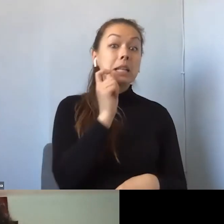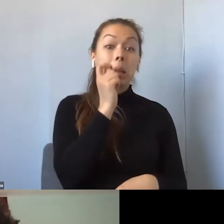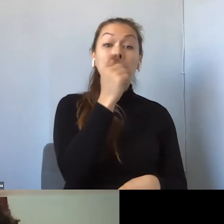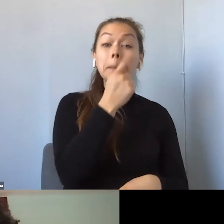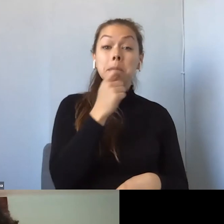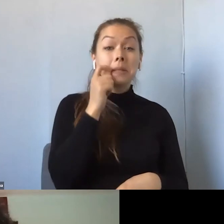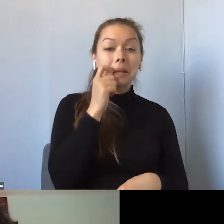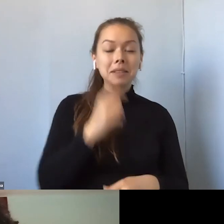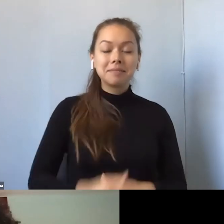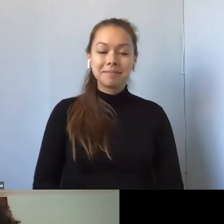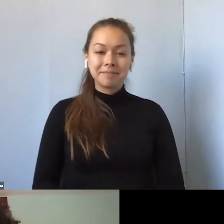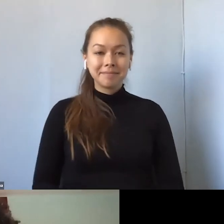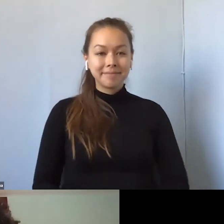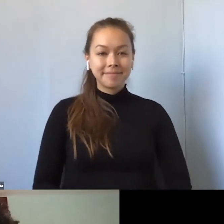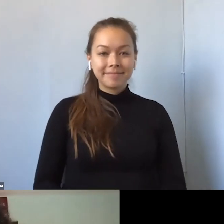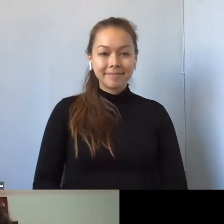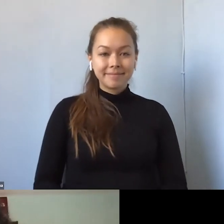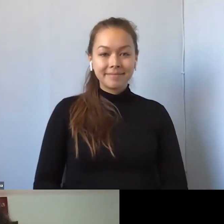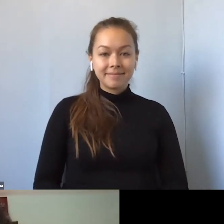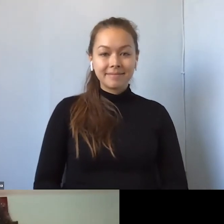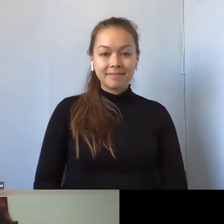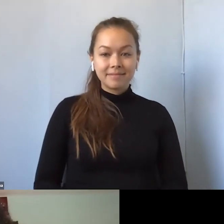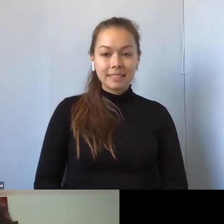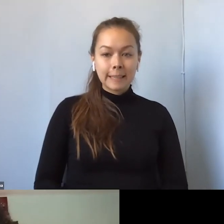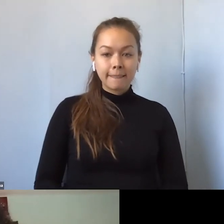Okay, let's see what questions we have.